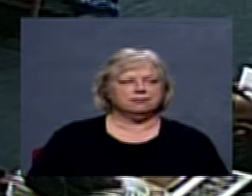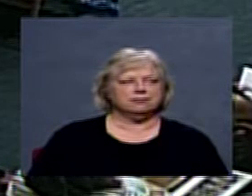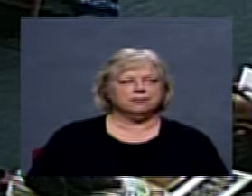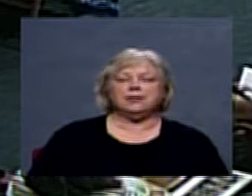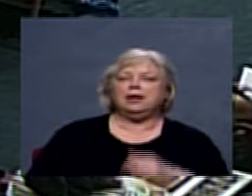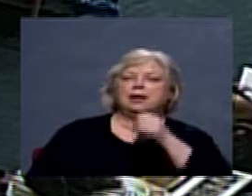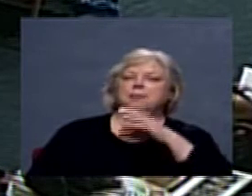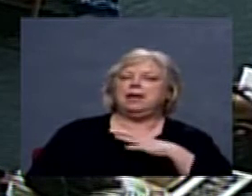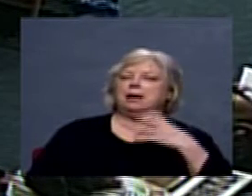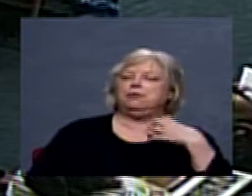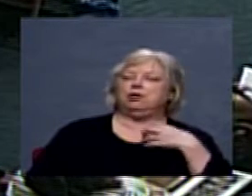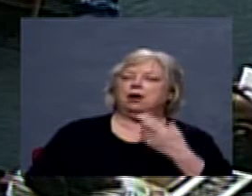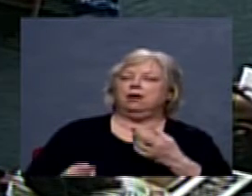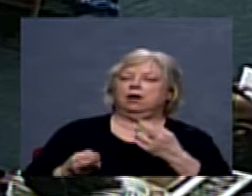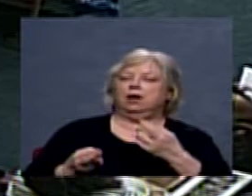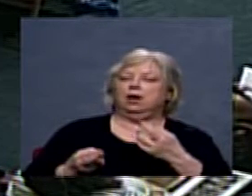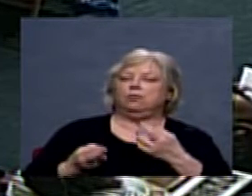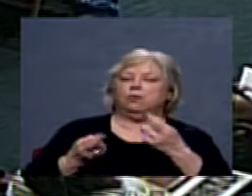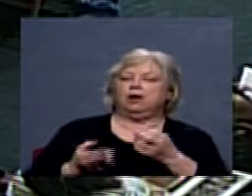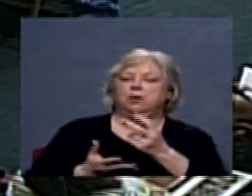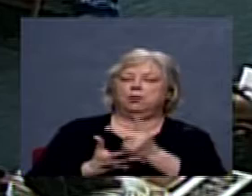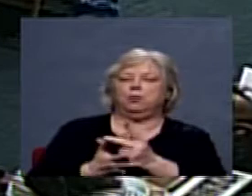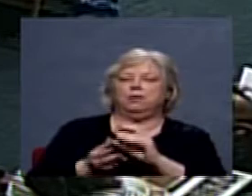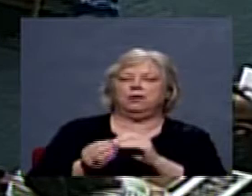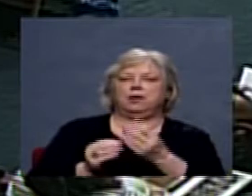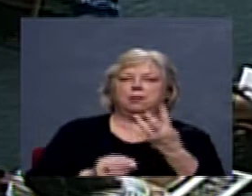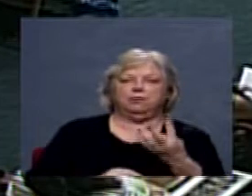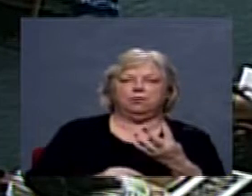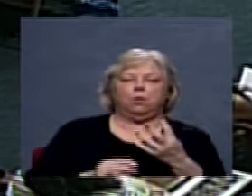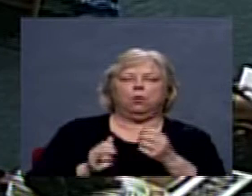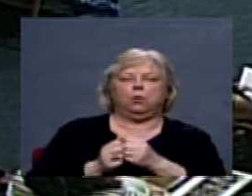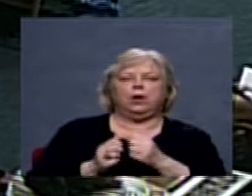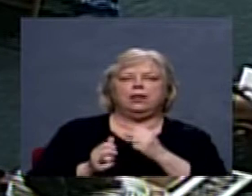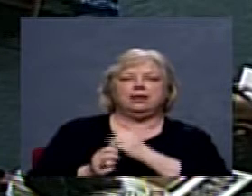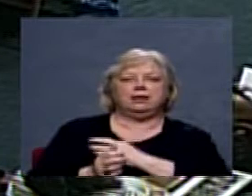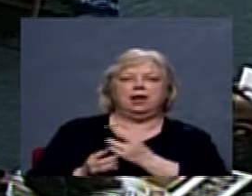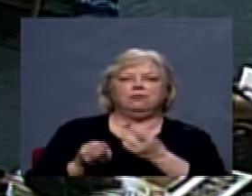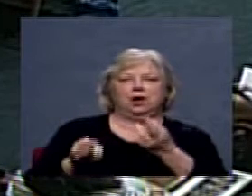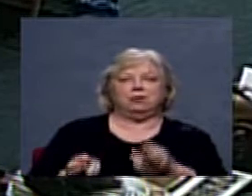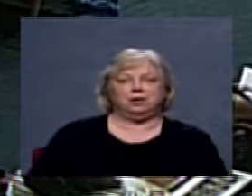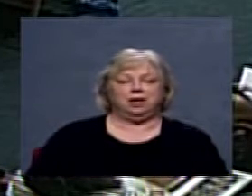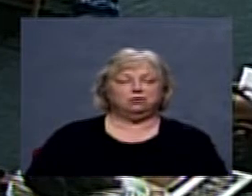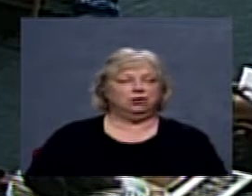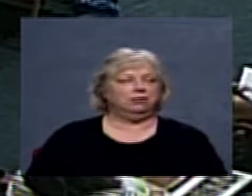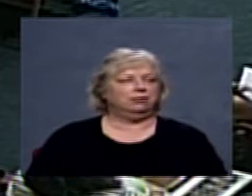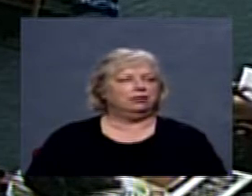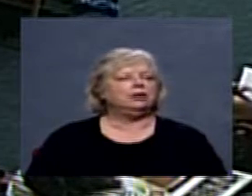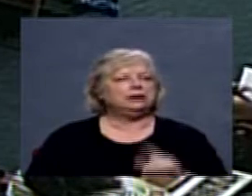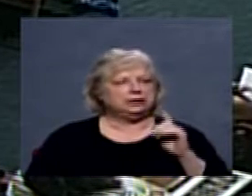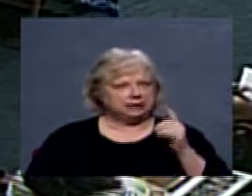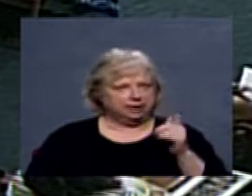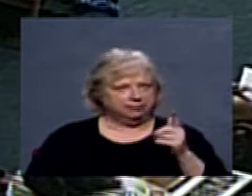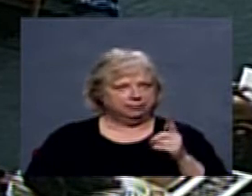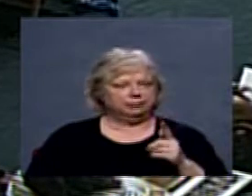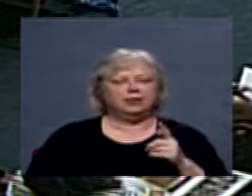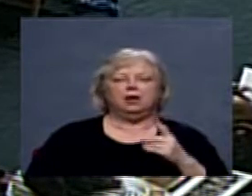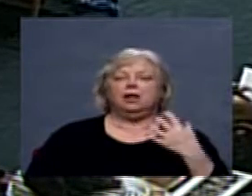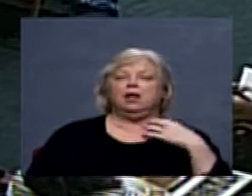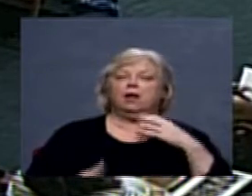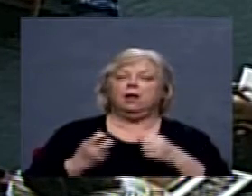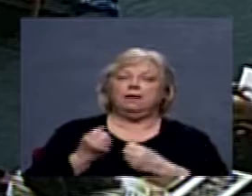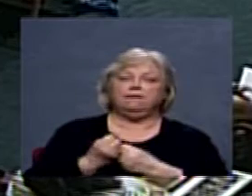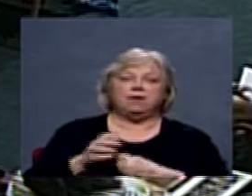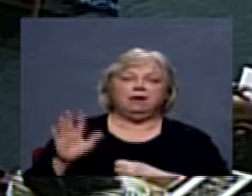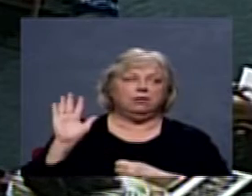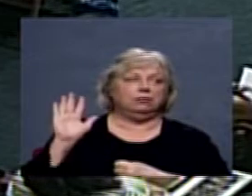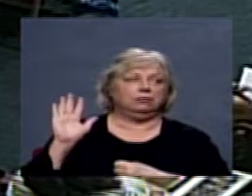Madam Chair, I move for approval of item 4 with staff recommendations. I'll second. All in favor?